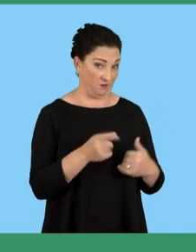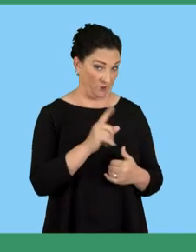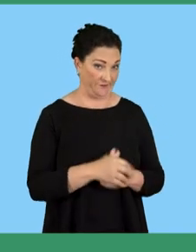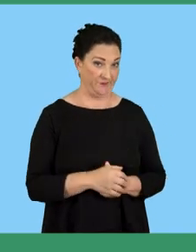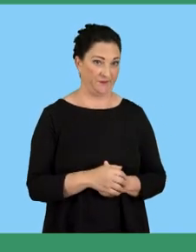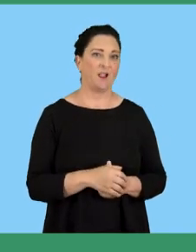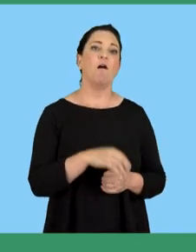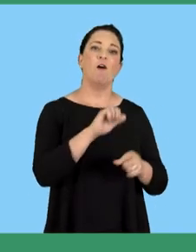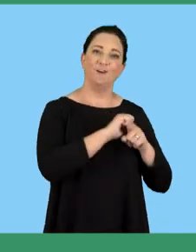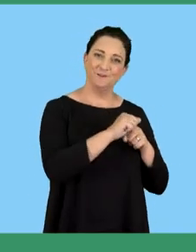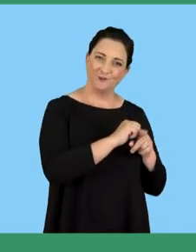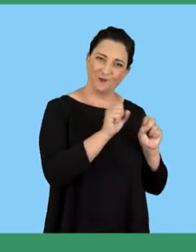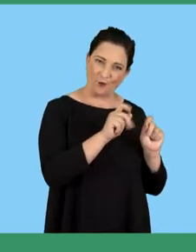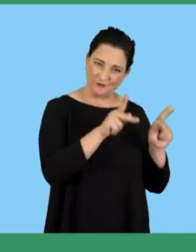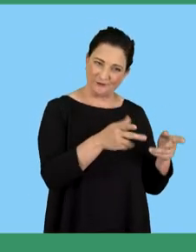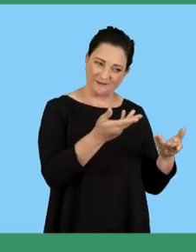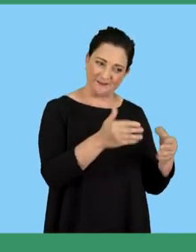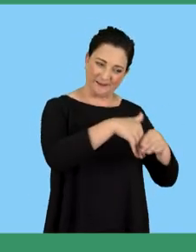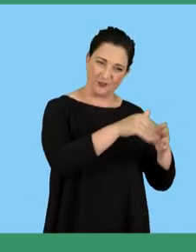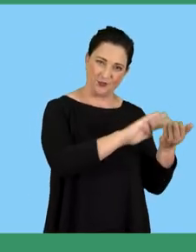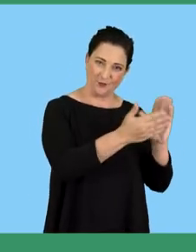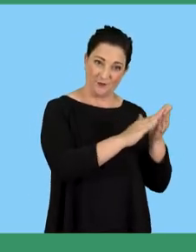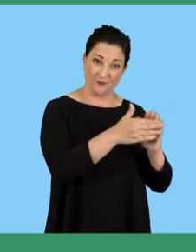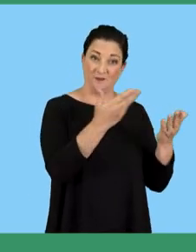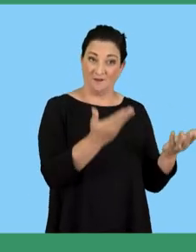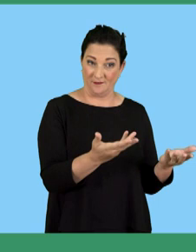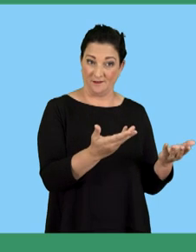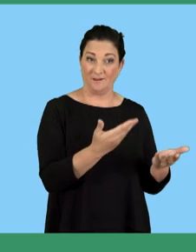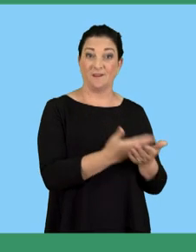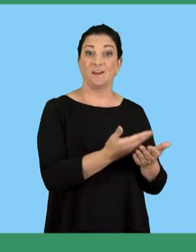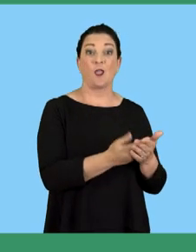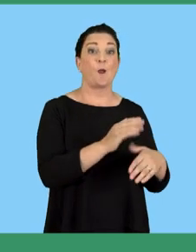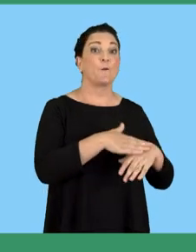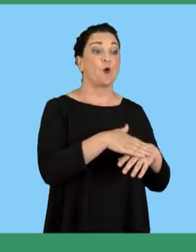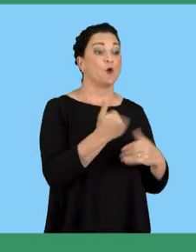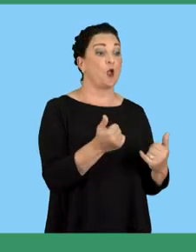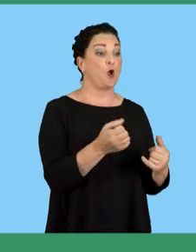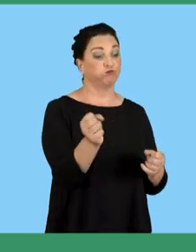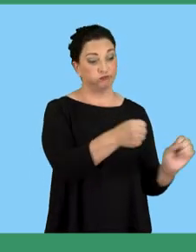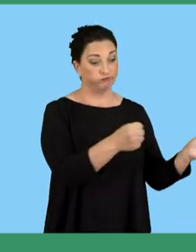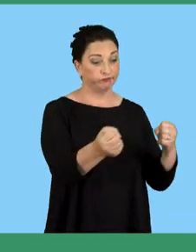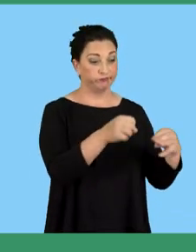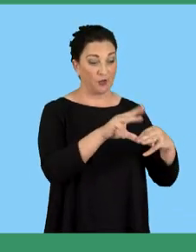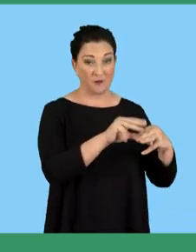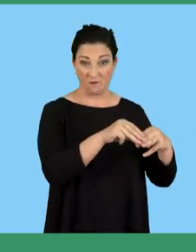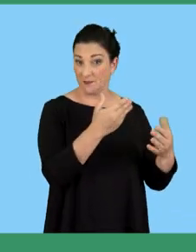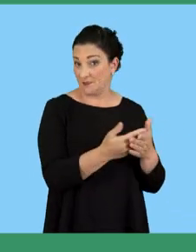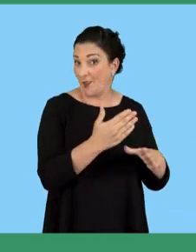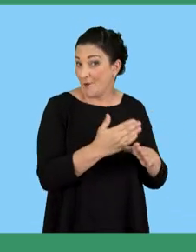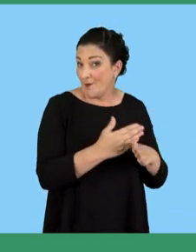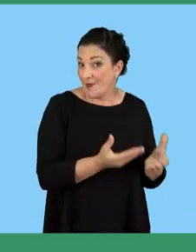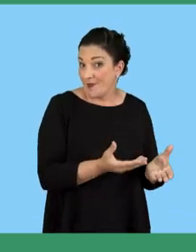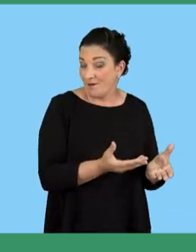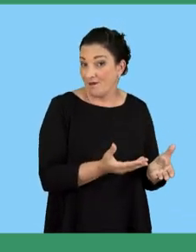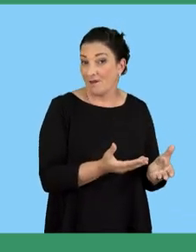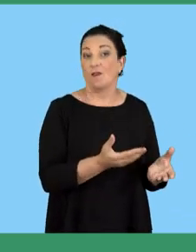are the positives? Training opportunities in the community would increase the possibility of appointments of members in the community, because as